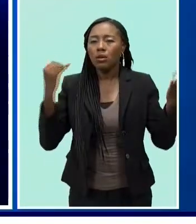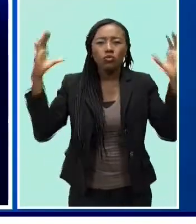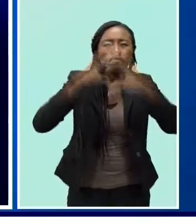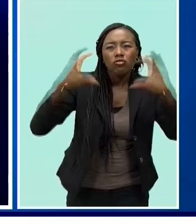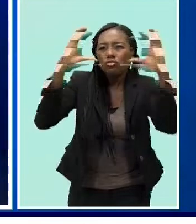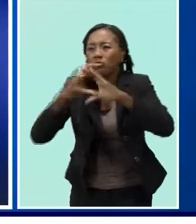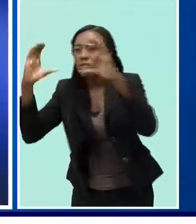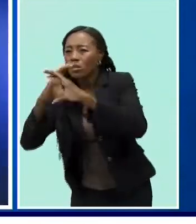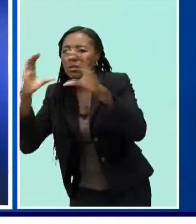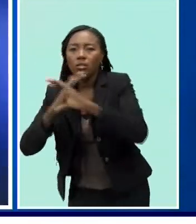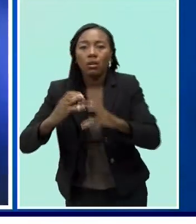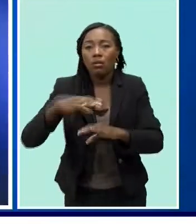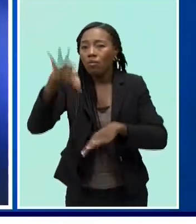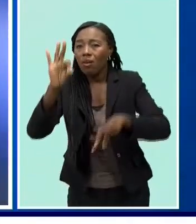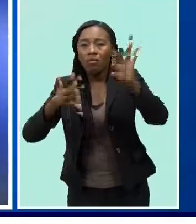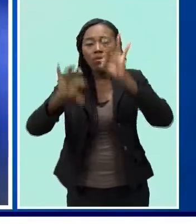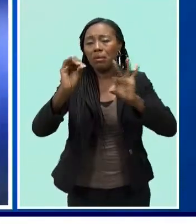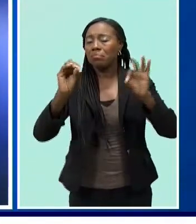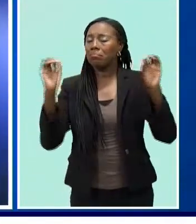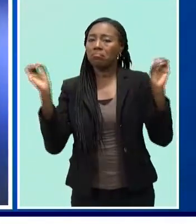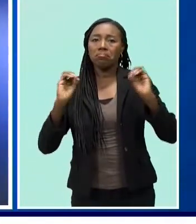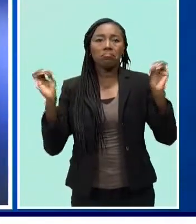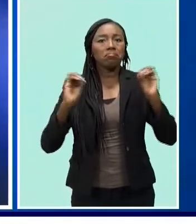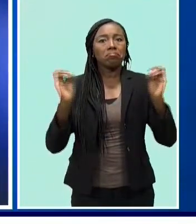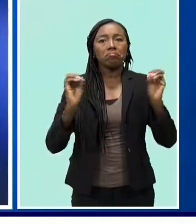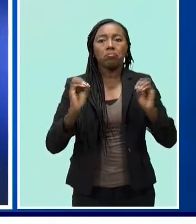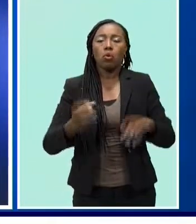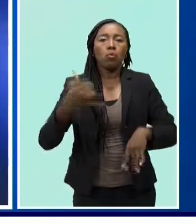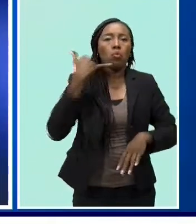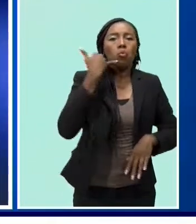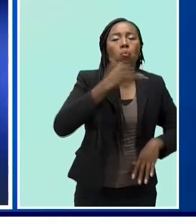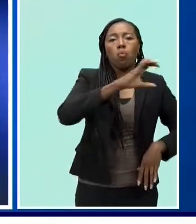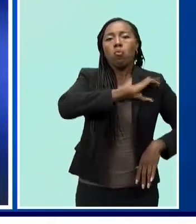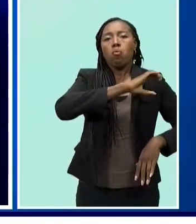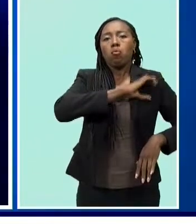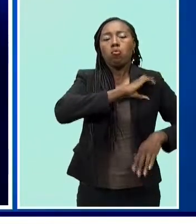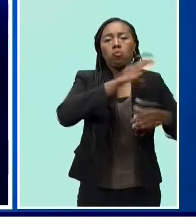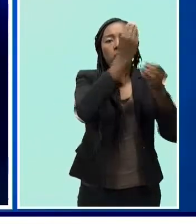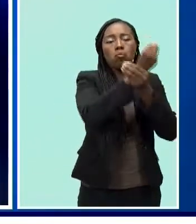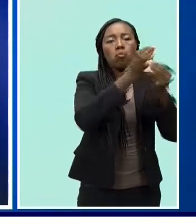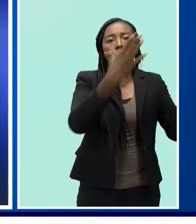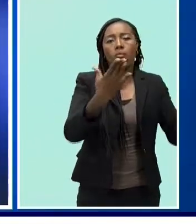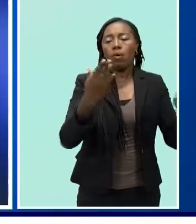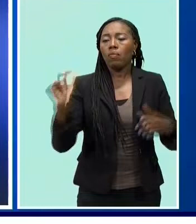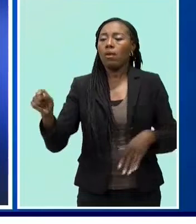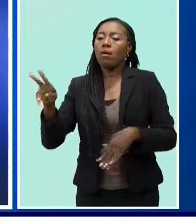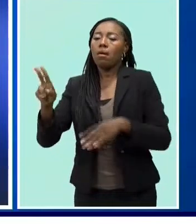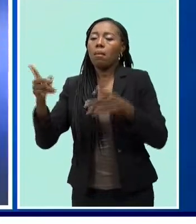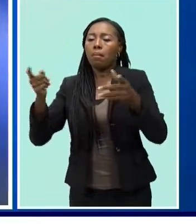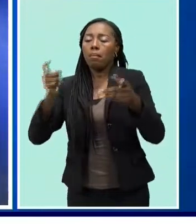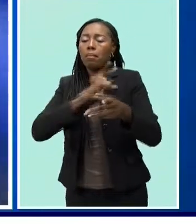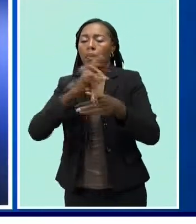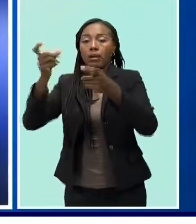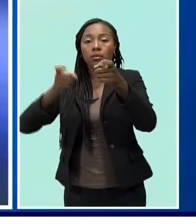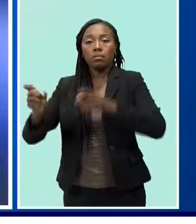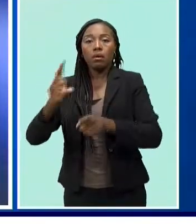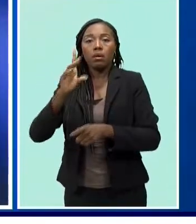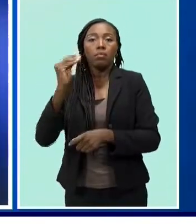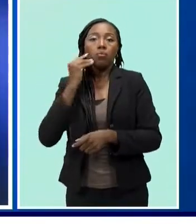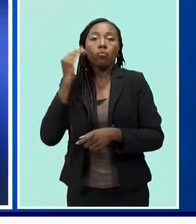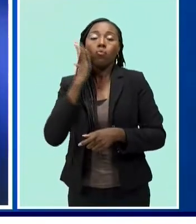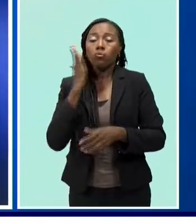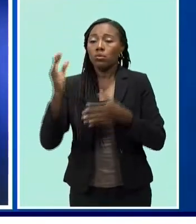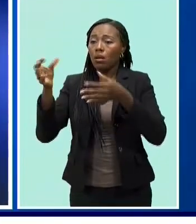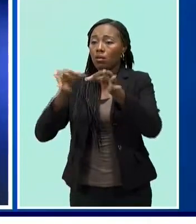but they were not sighted. Now, the matter was reported to the police. A check with the management of the Discovery Bay Hotel was made, and it